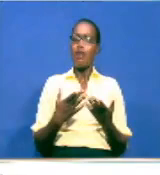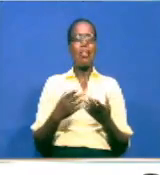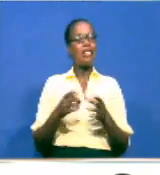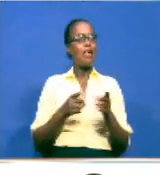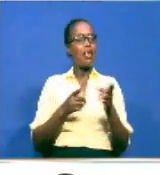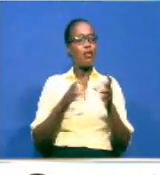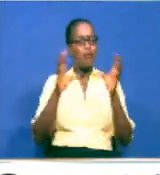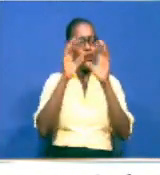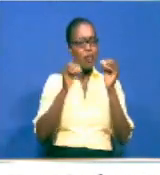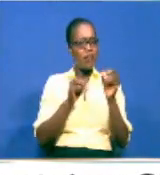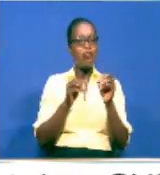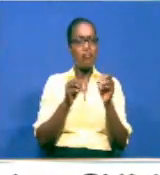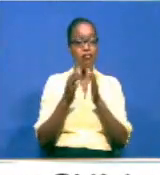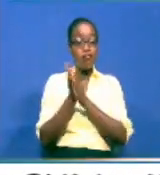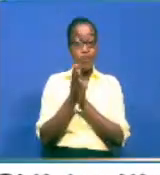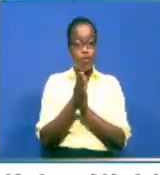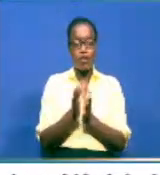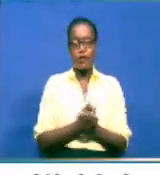that. Yeah.